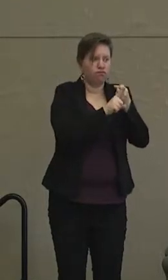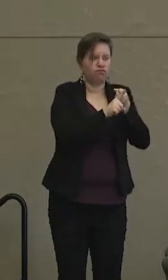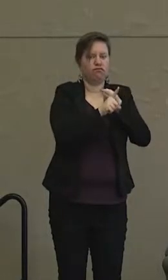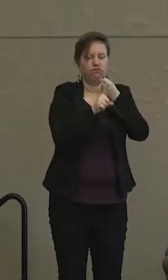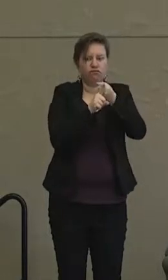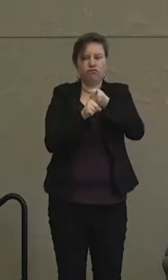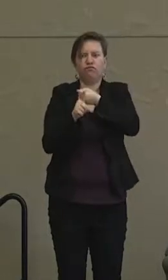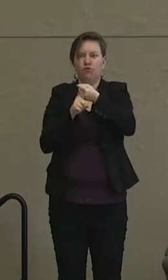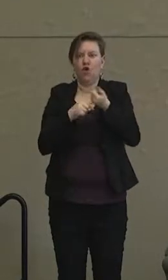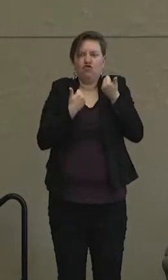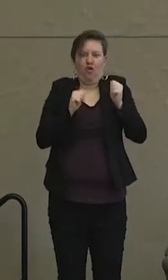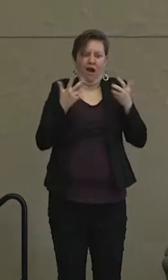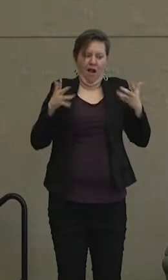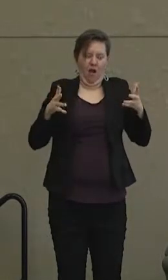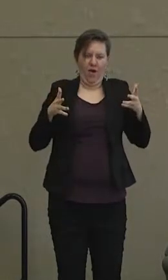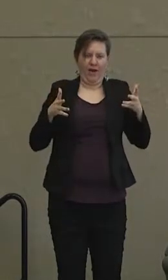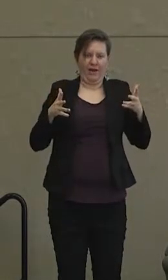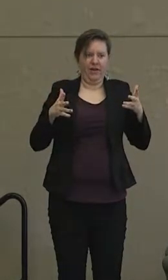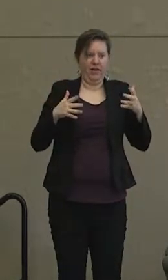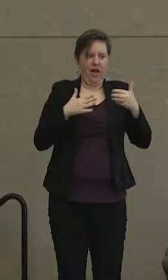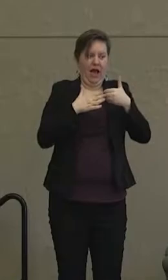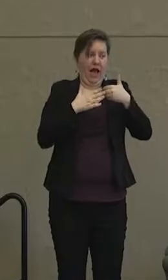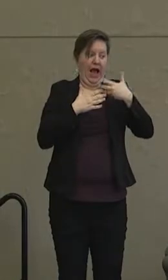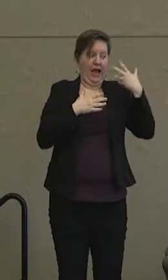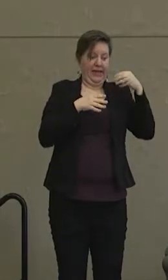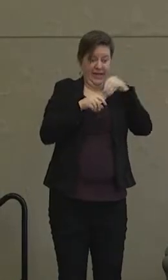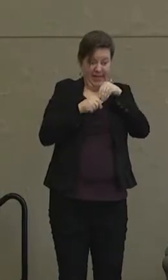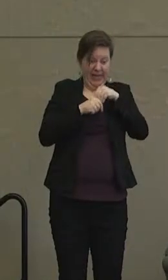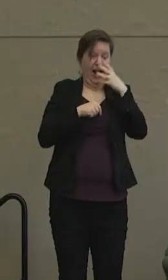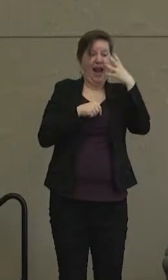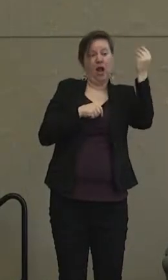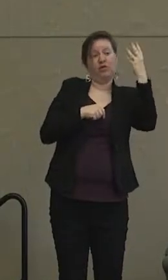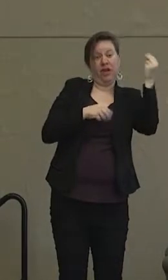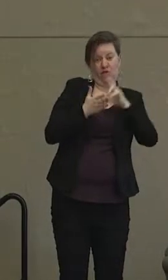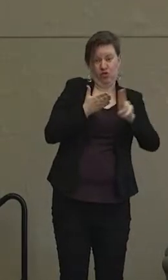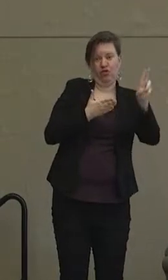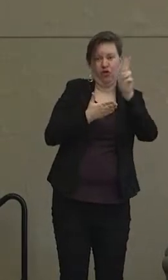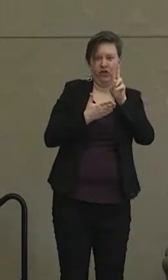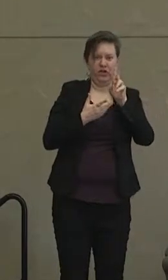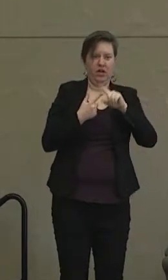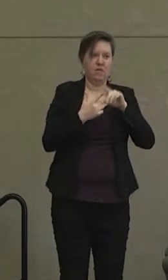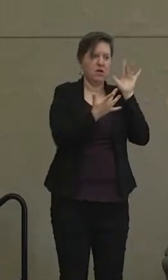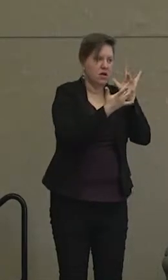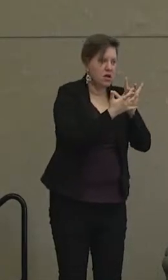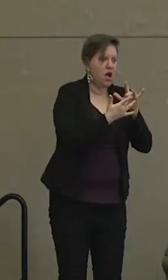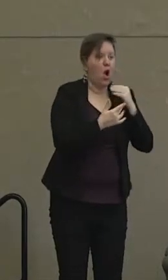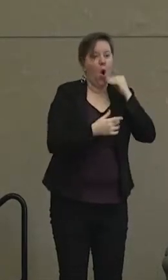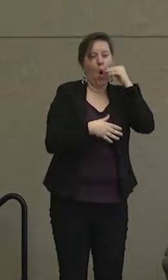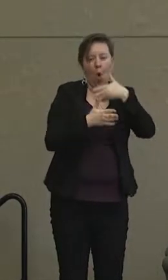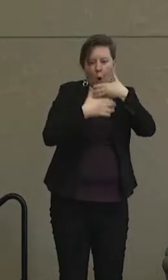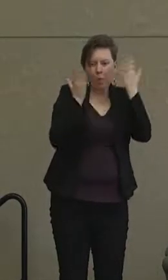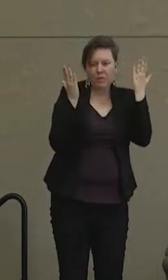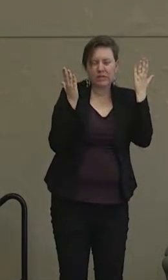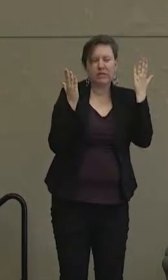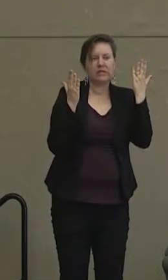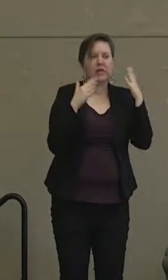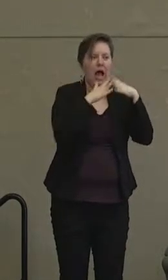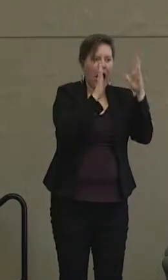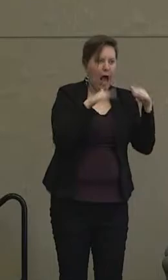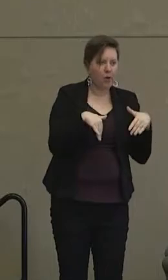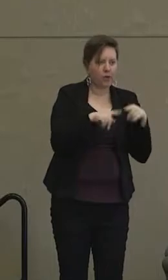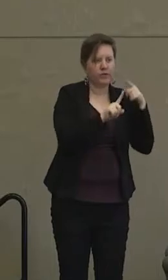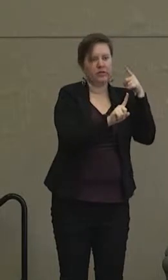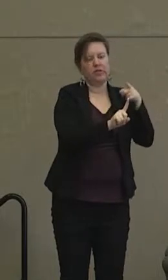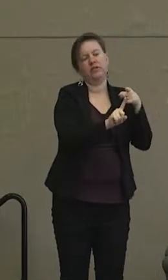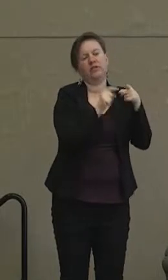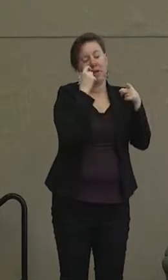the university already, as well as outside of the university. They've been in touch with homeless, with housing agencies